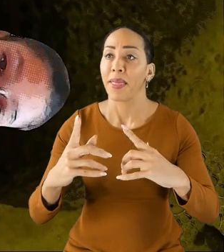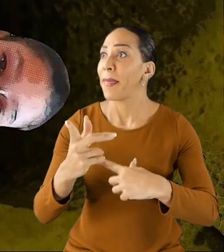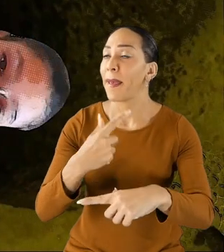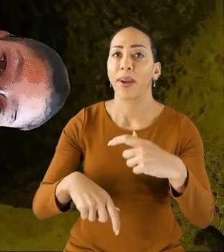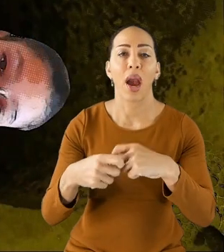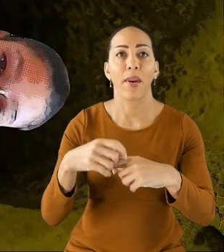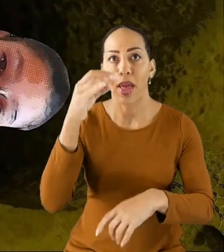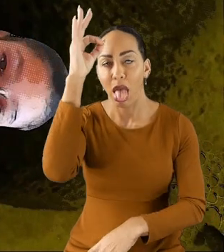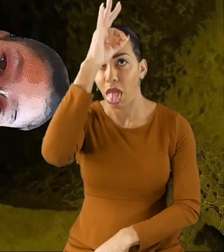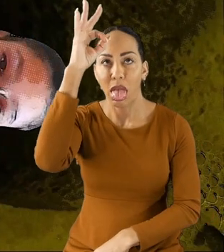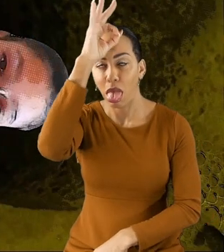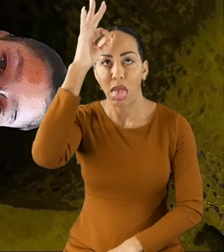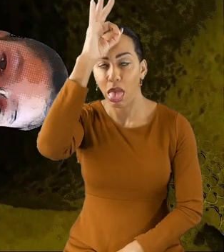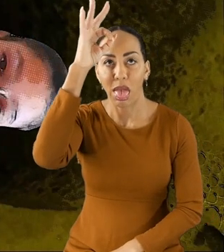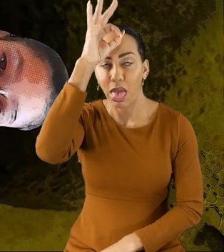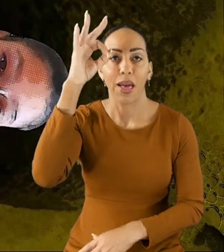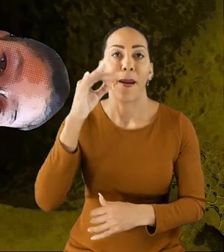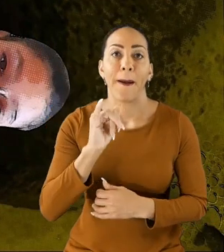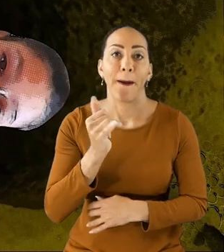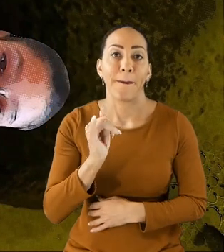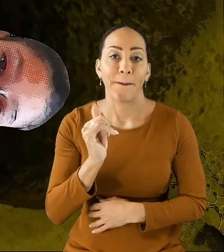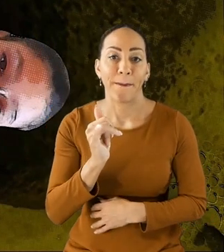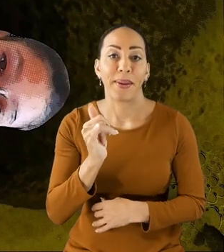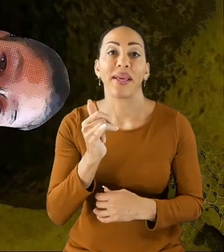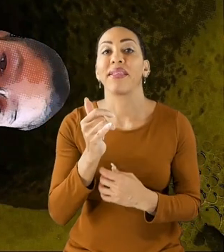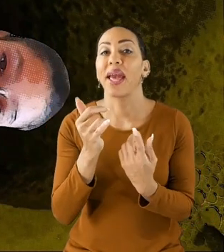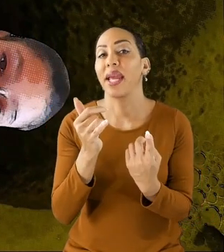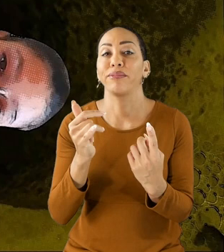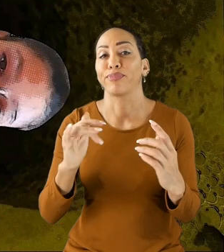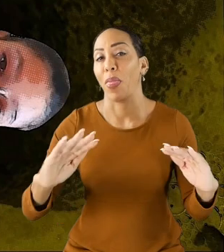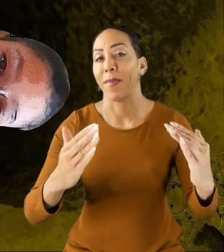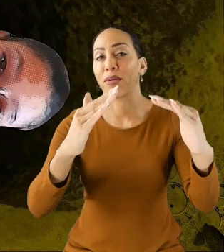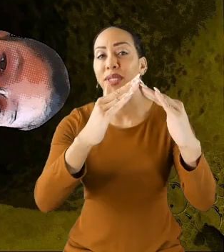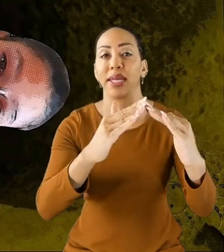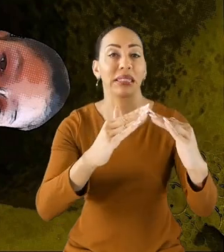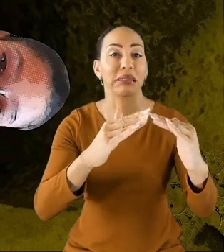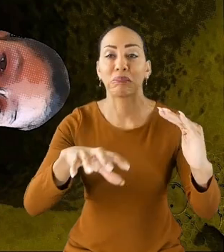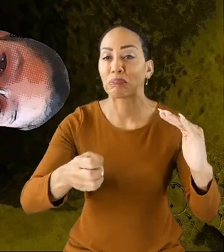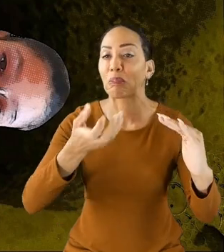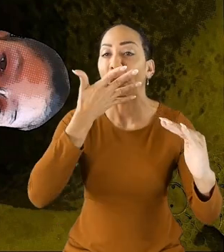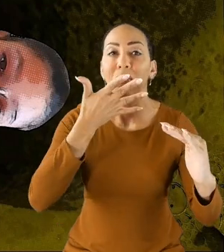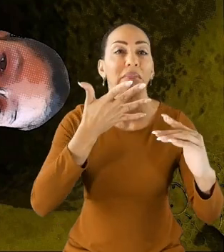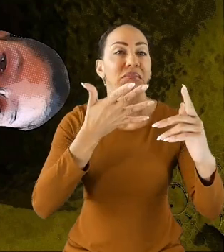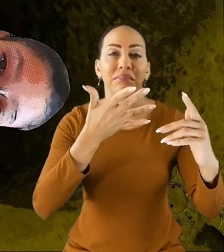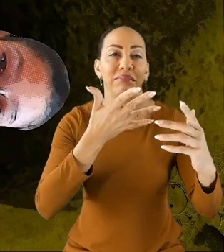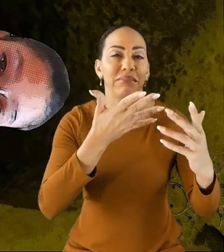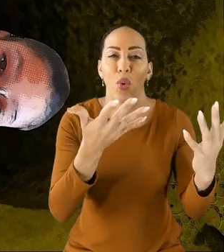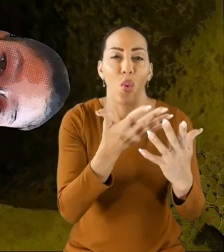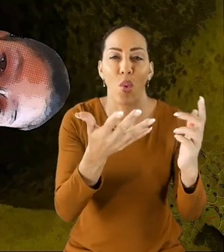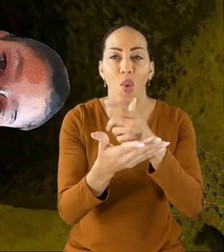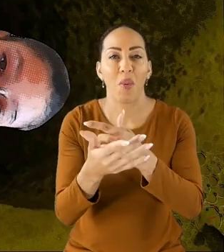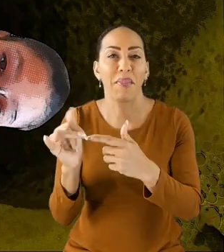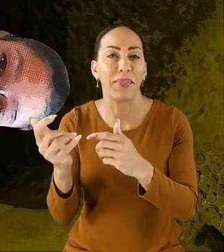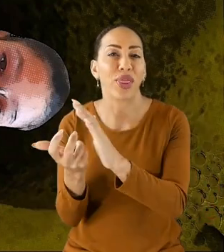up in a kind of hallucinatory state, having sort of perhaps consumed something on the mountains or ingested something from the sewage, who knows,